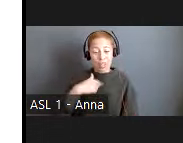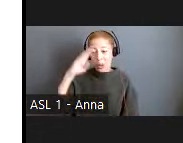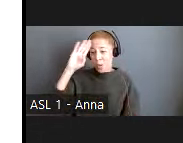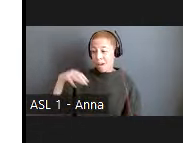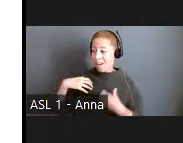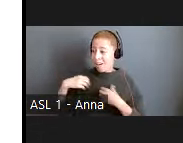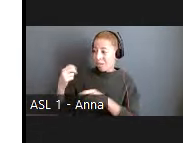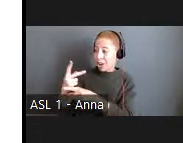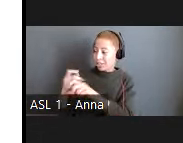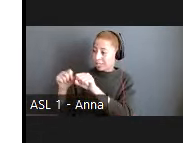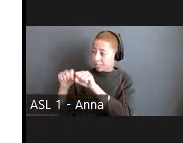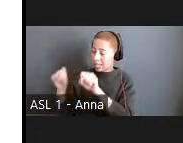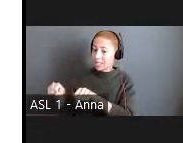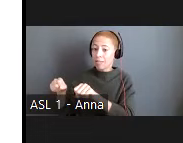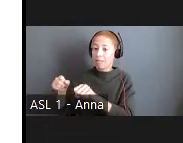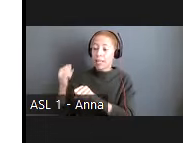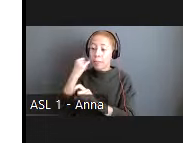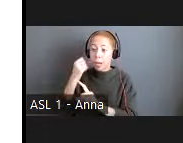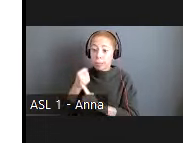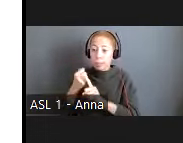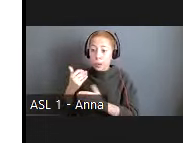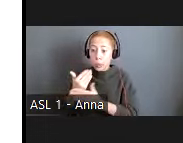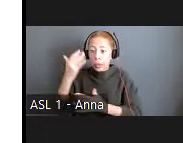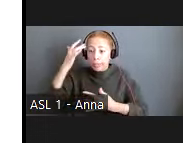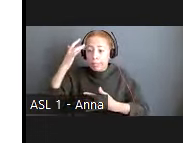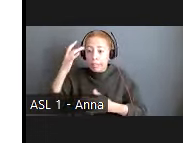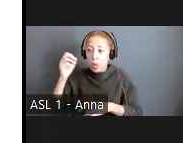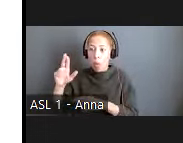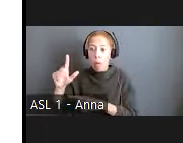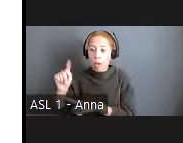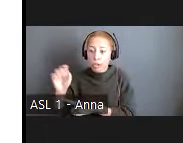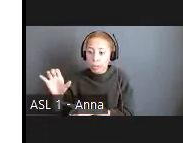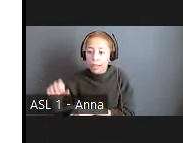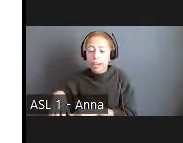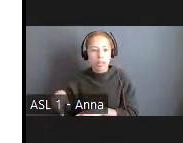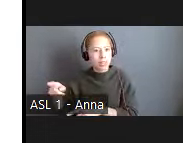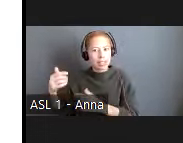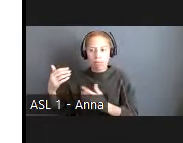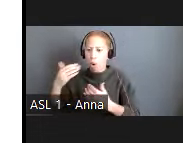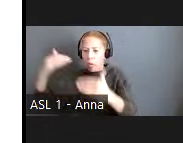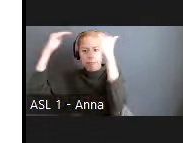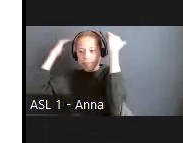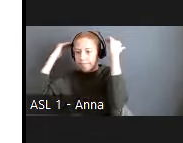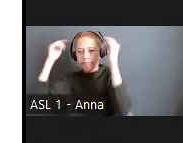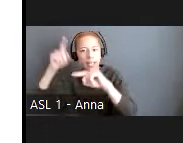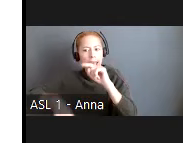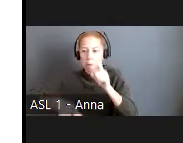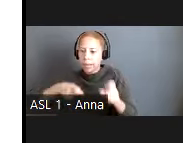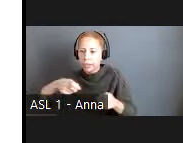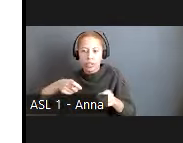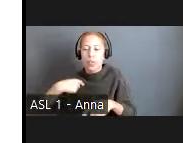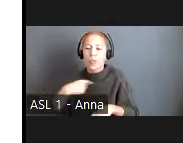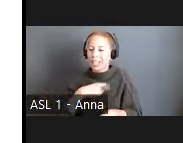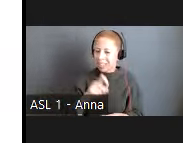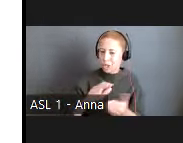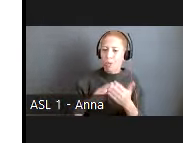both acute and long-term care, cannot manage the number of people. So we have to have a really good community-based system in place